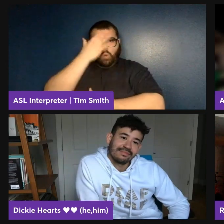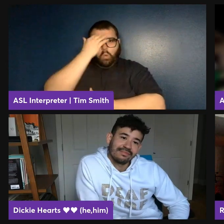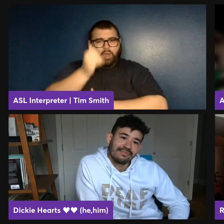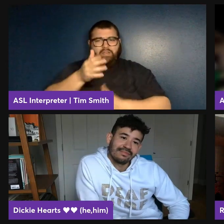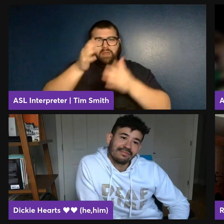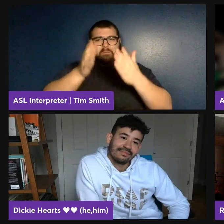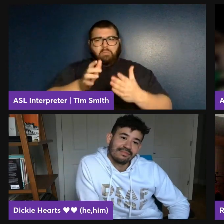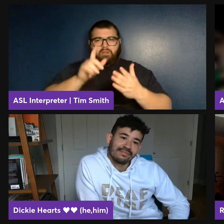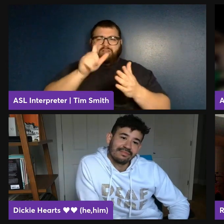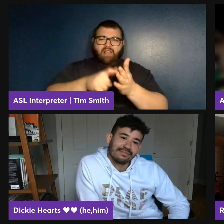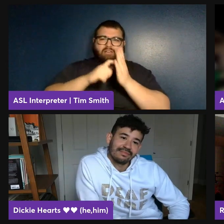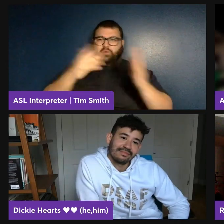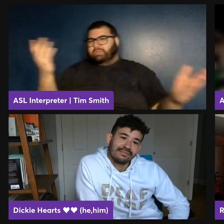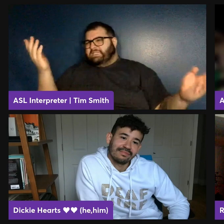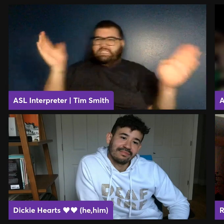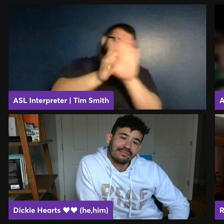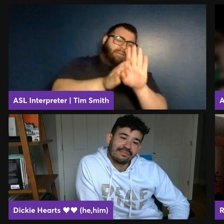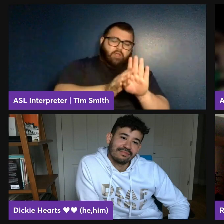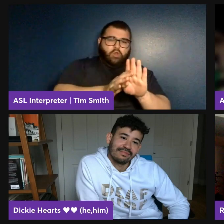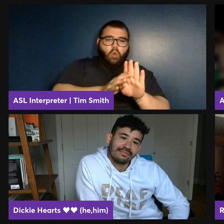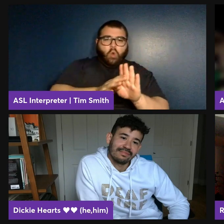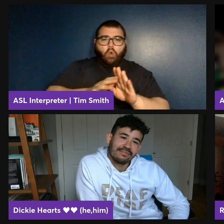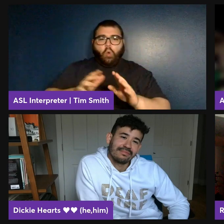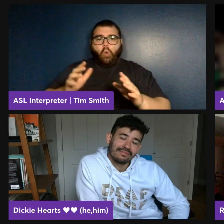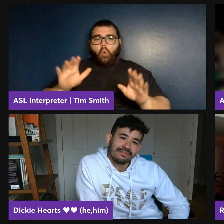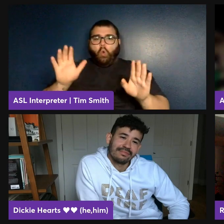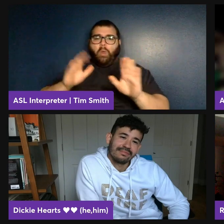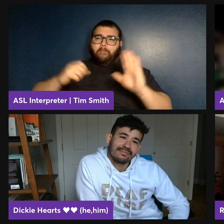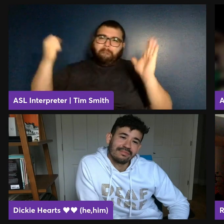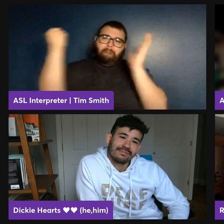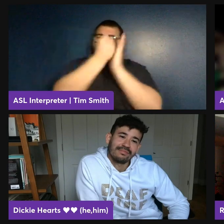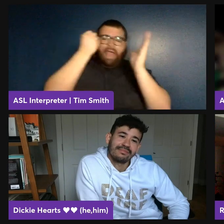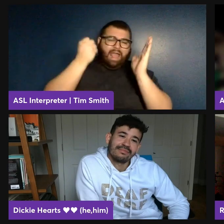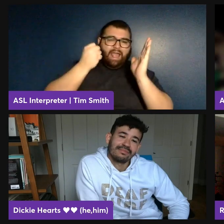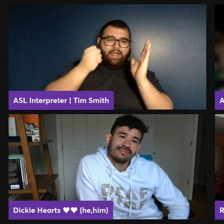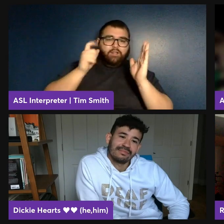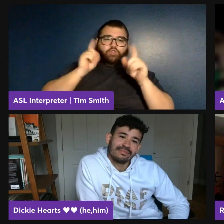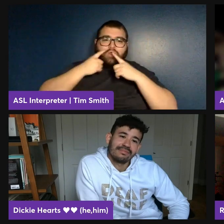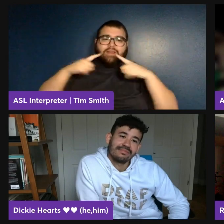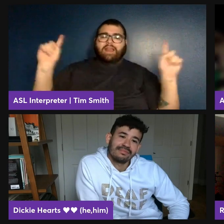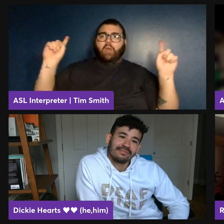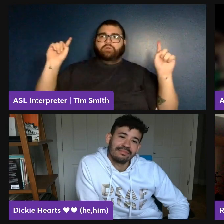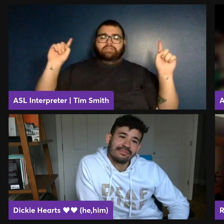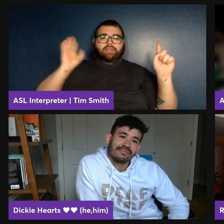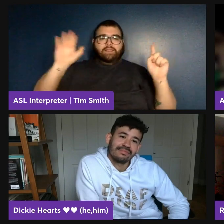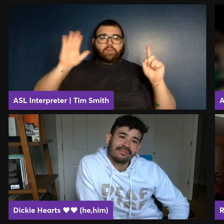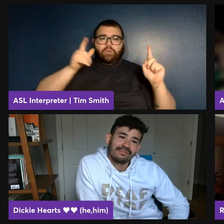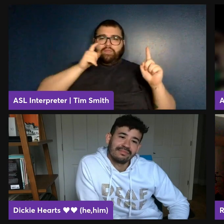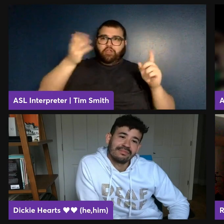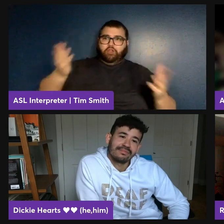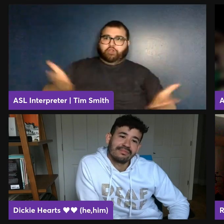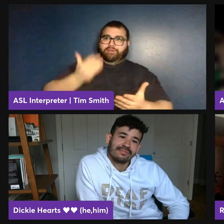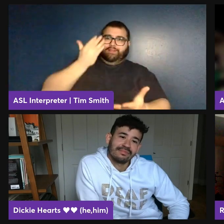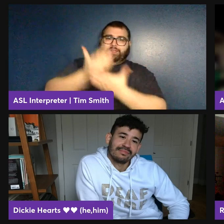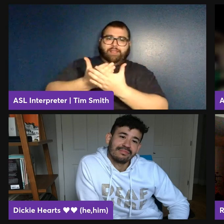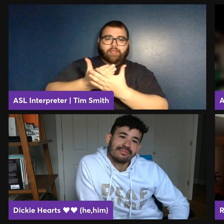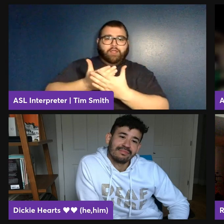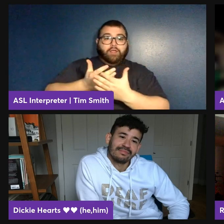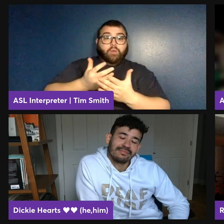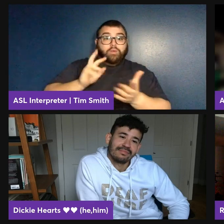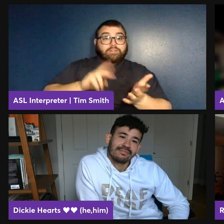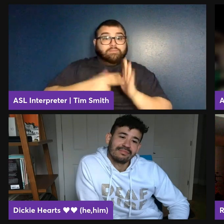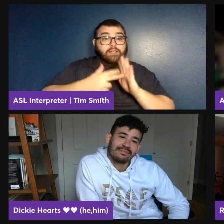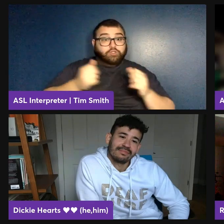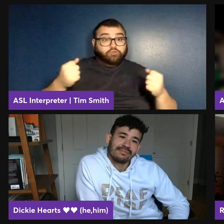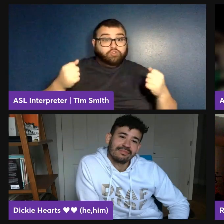the door? Or why did that person have to bang the door in to announce their presence in a way that is meant to be shocking, when